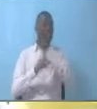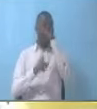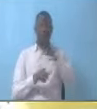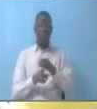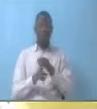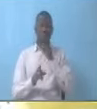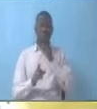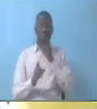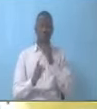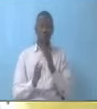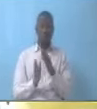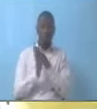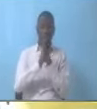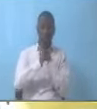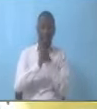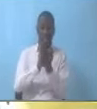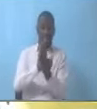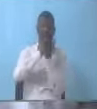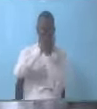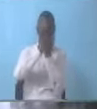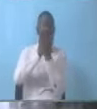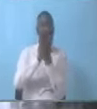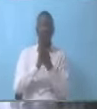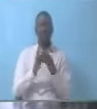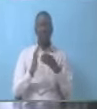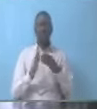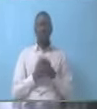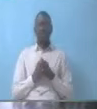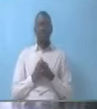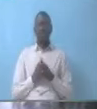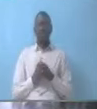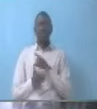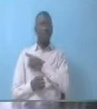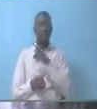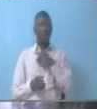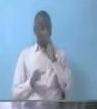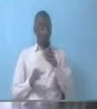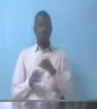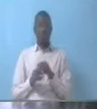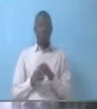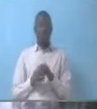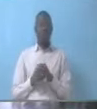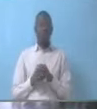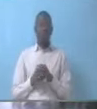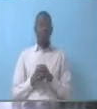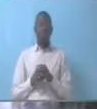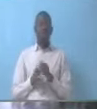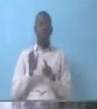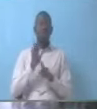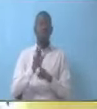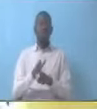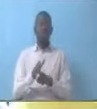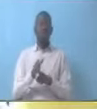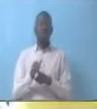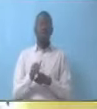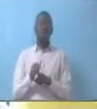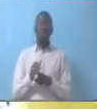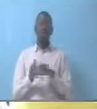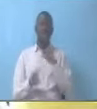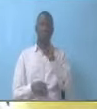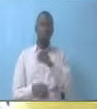nañu galangante képp ko xamne ni dal di nga taxaw seen kanam. They did. Té tamen nu lañ def. Rosise.